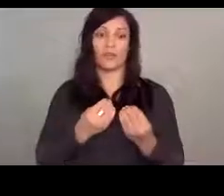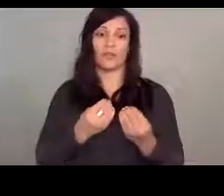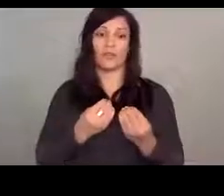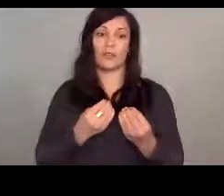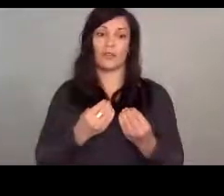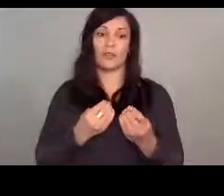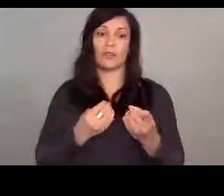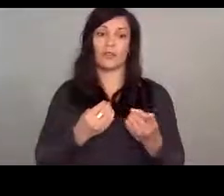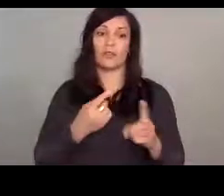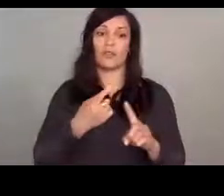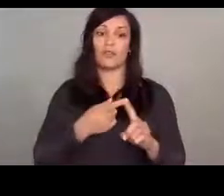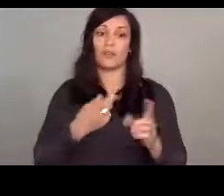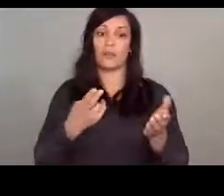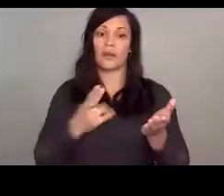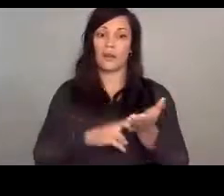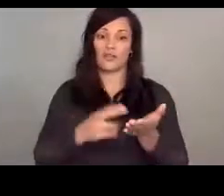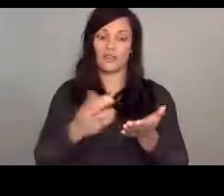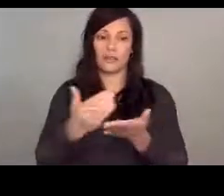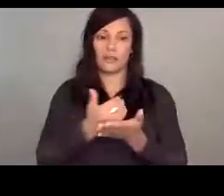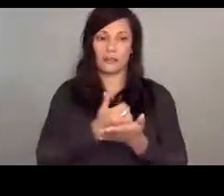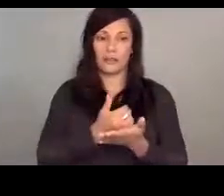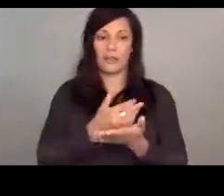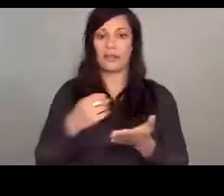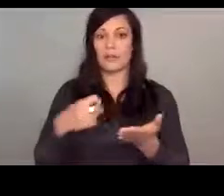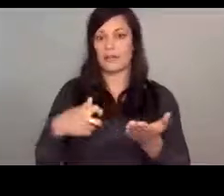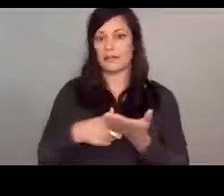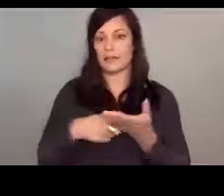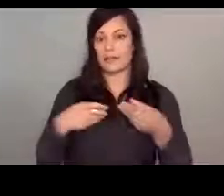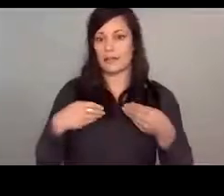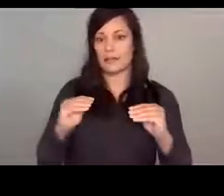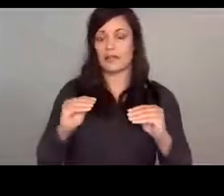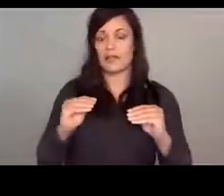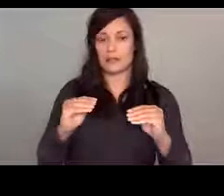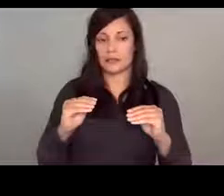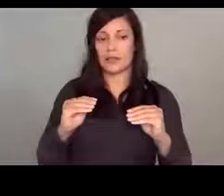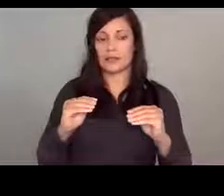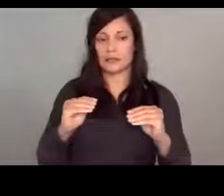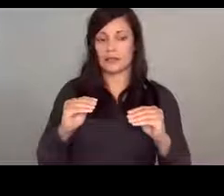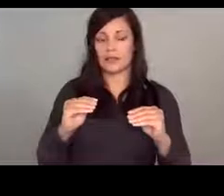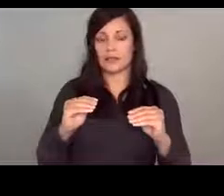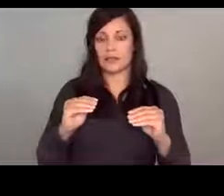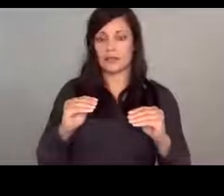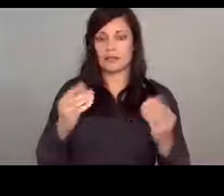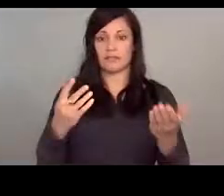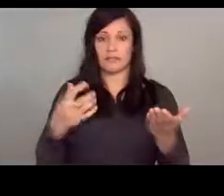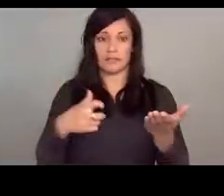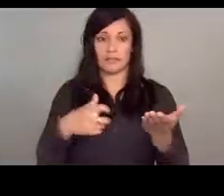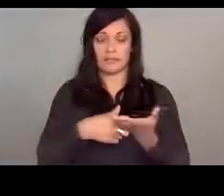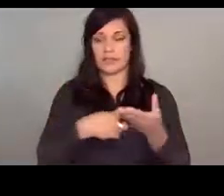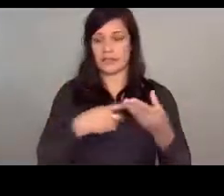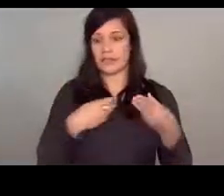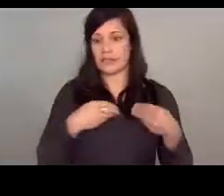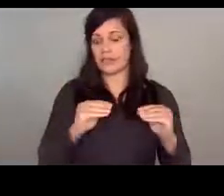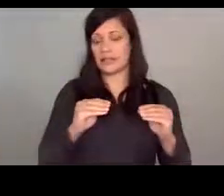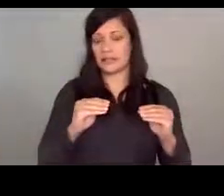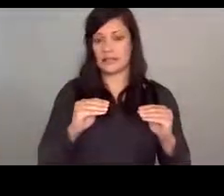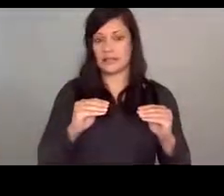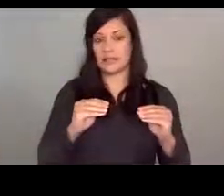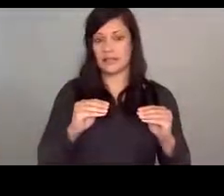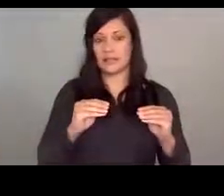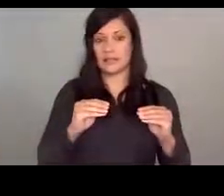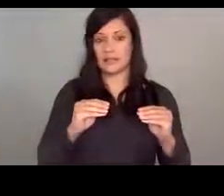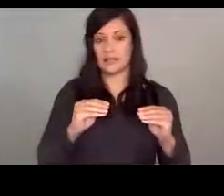contract income and ticket sales. Well, the ticket sales were completely decimated